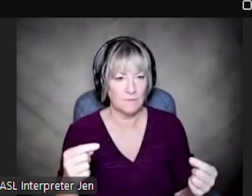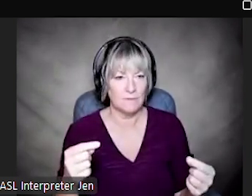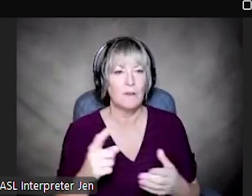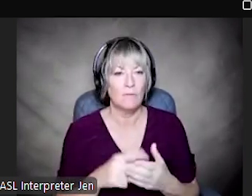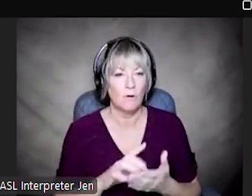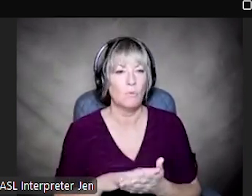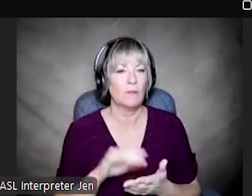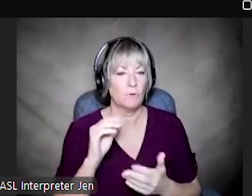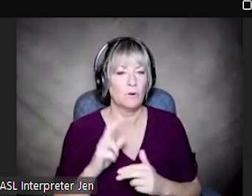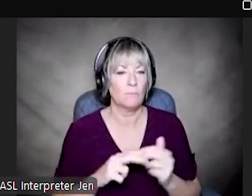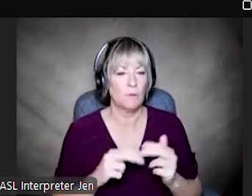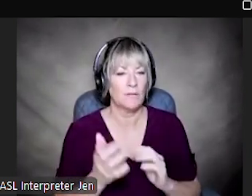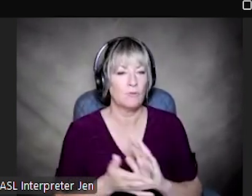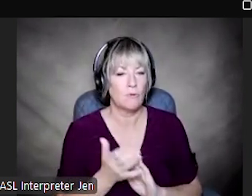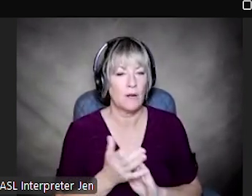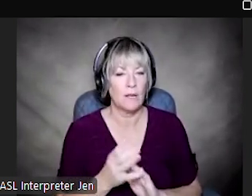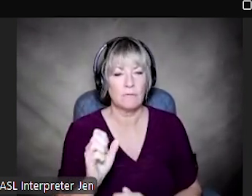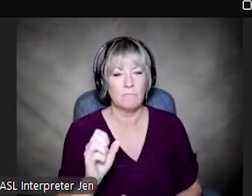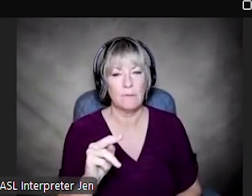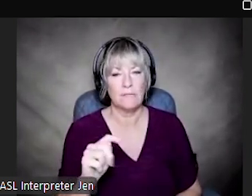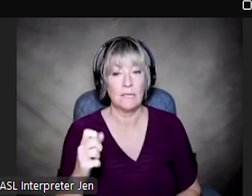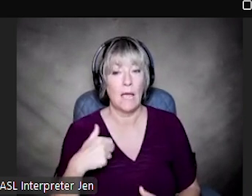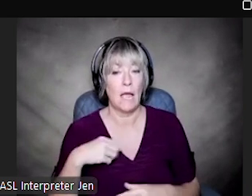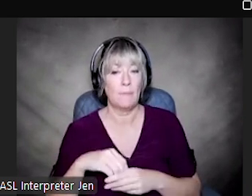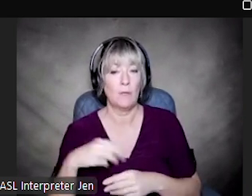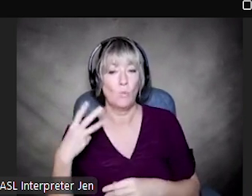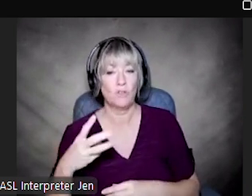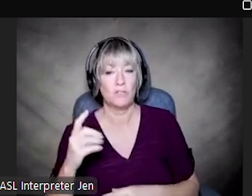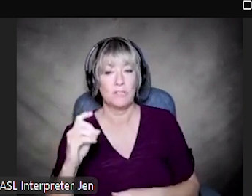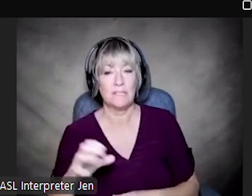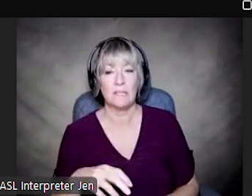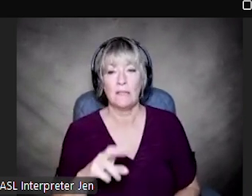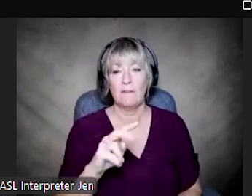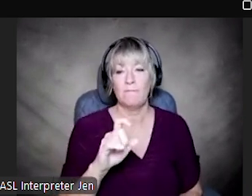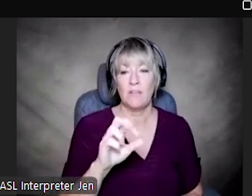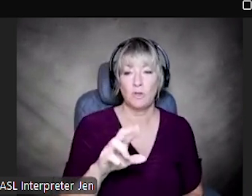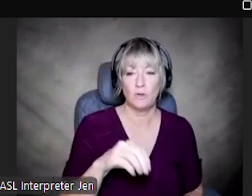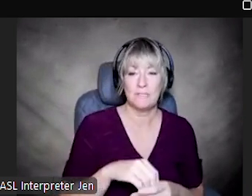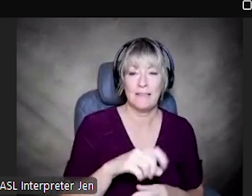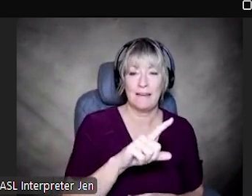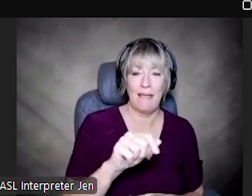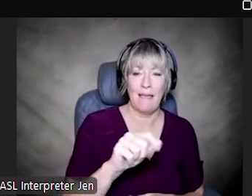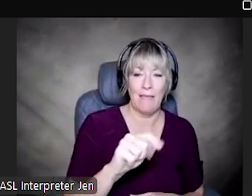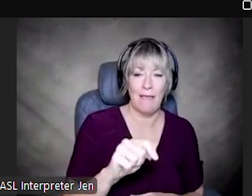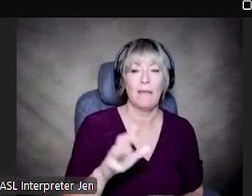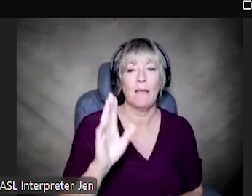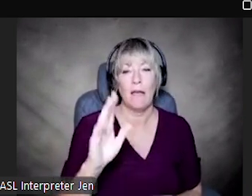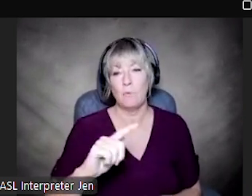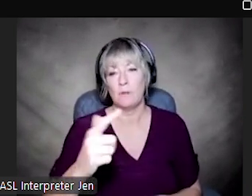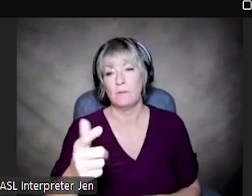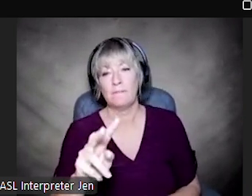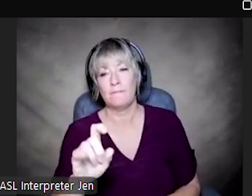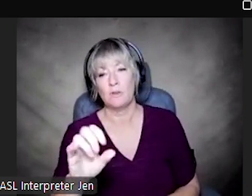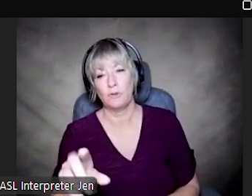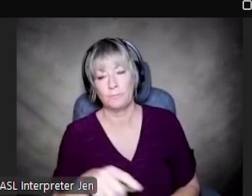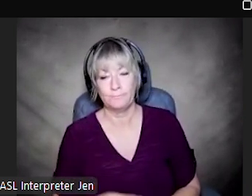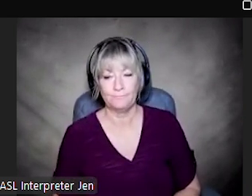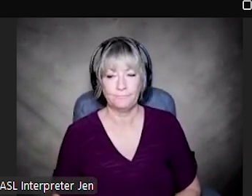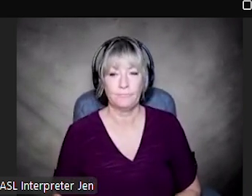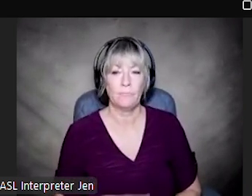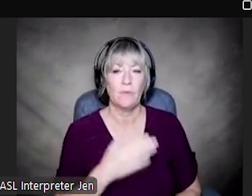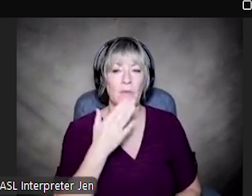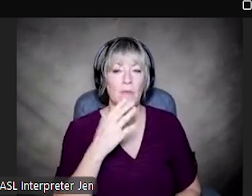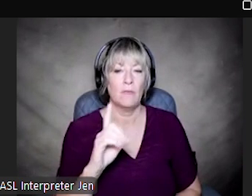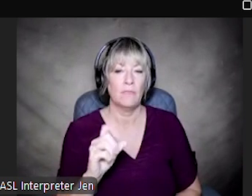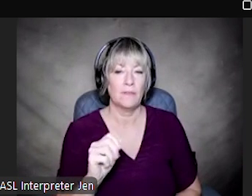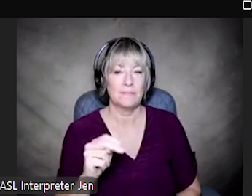building and running Mente. I'm based in Washington, D.C. Victor and the team are based in LA, and I will throw it to Victor. Thanks,